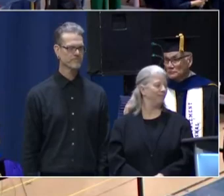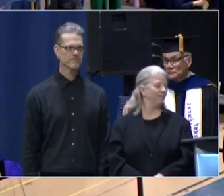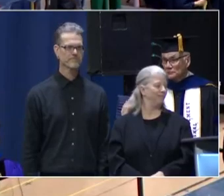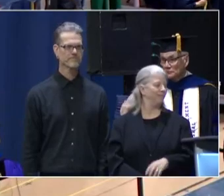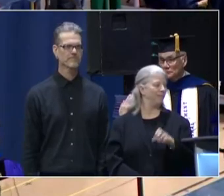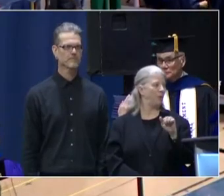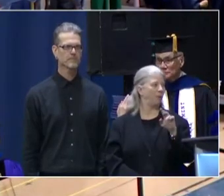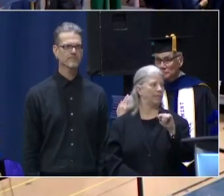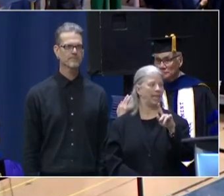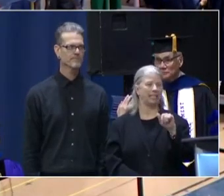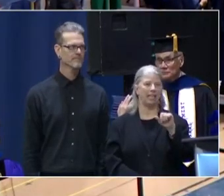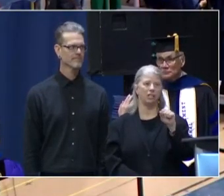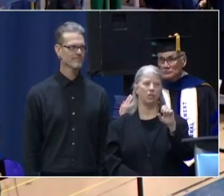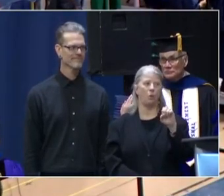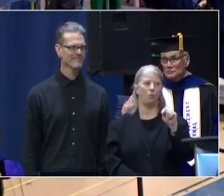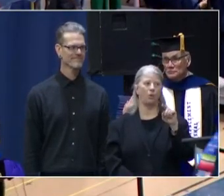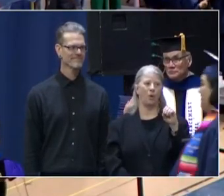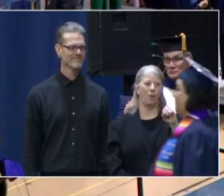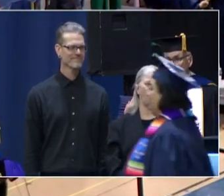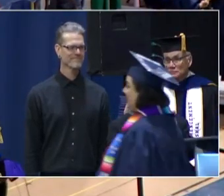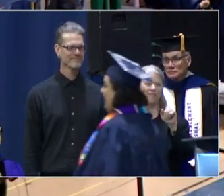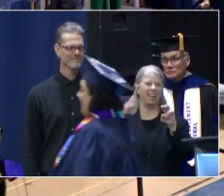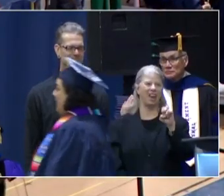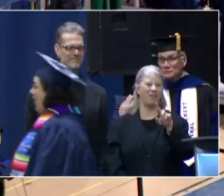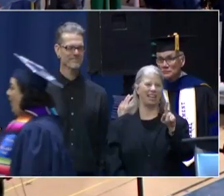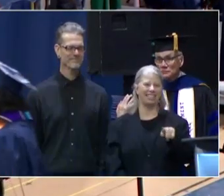Arisbe Soto Ramirez.